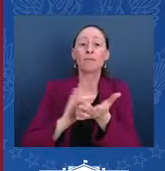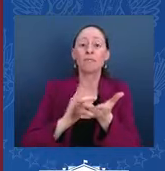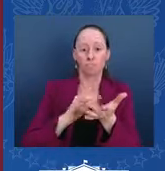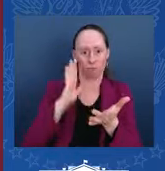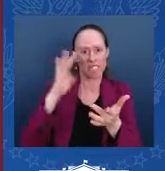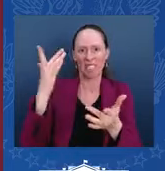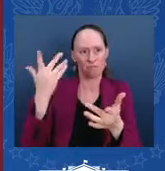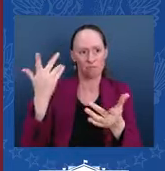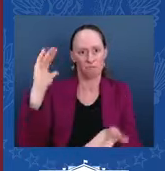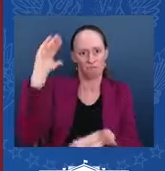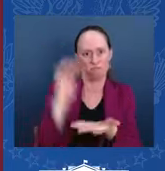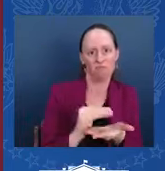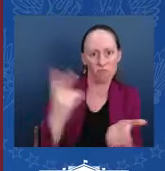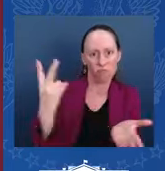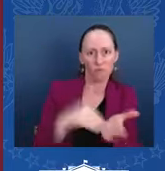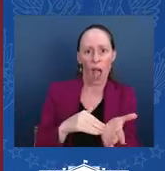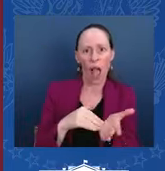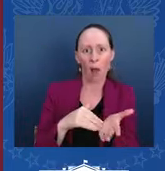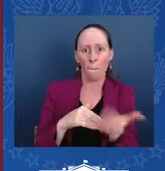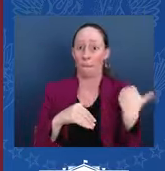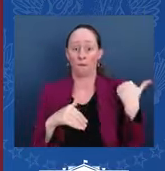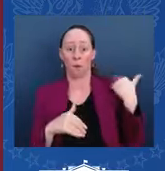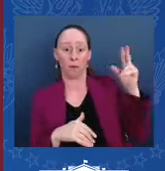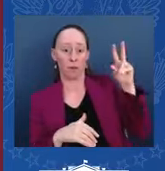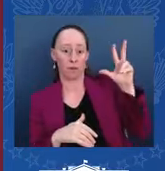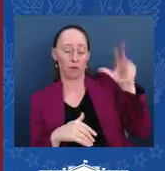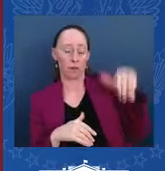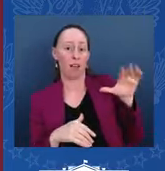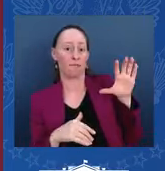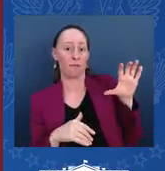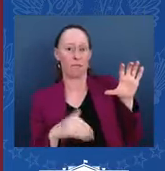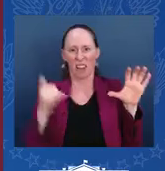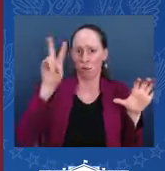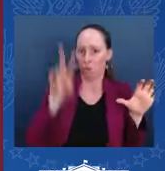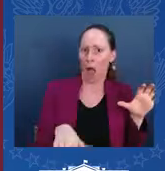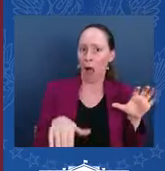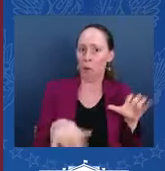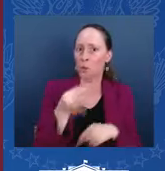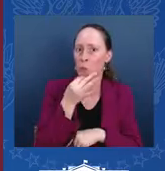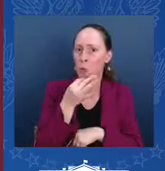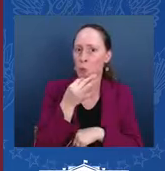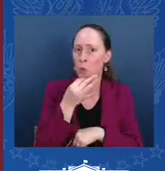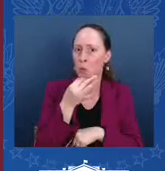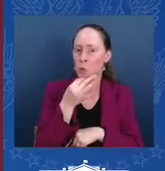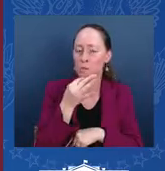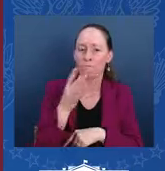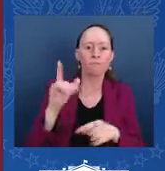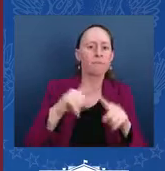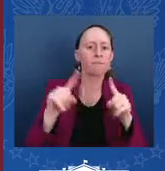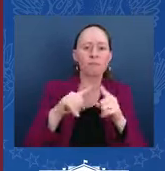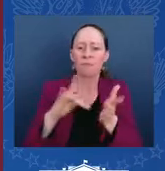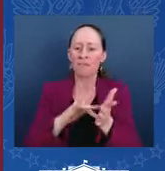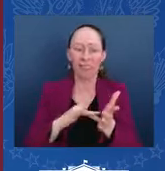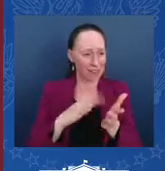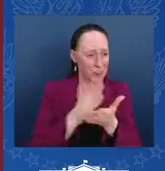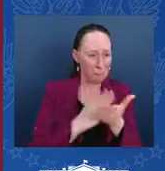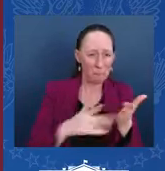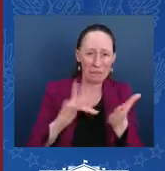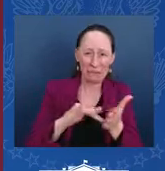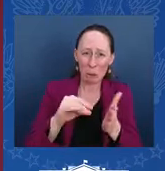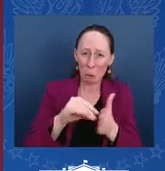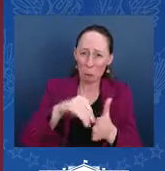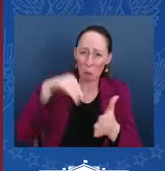have to pay more than $2,000, no matter what the cost of the drugs are, no matter what. For example, some of you unfortunately know, some of the cancer